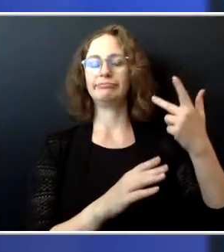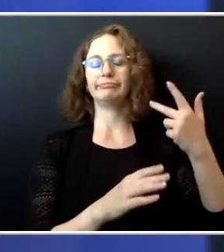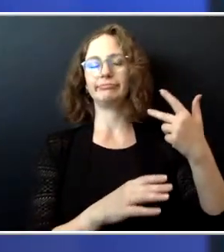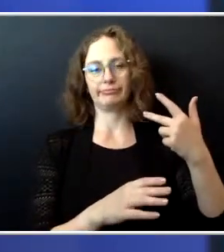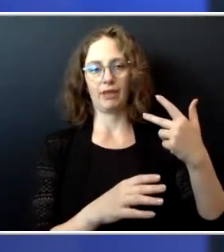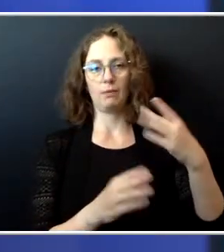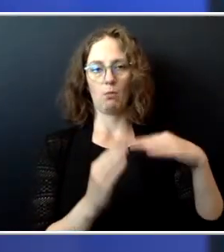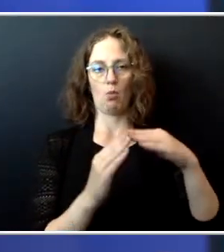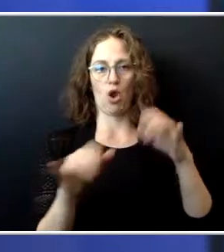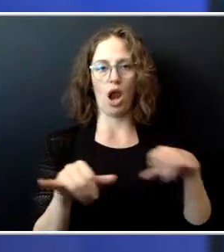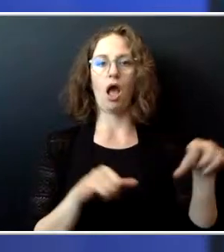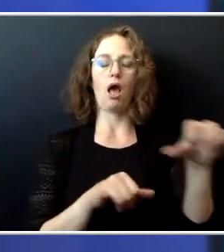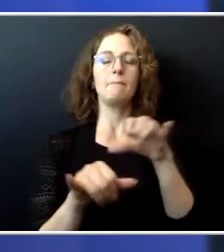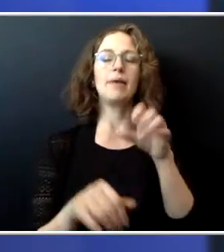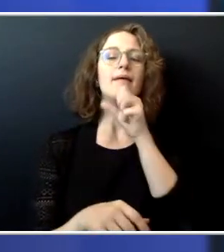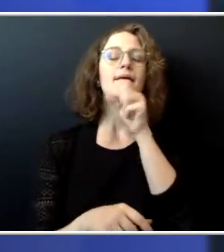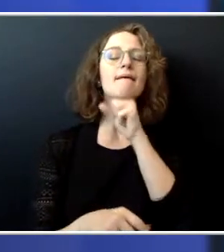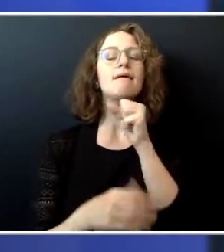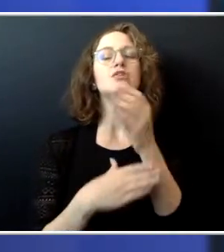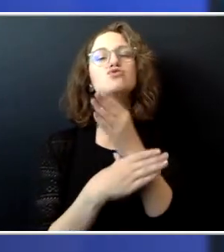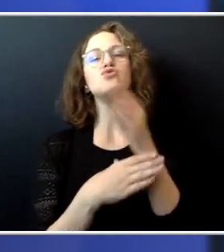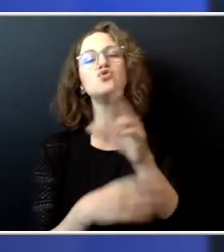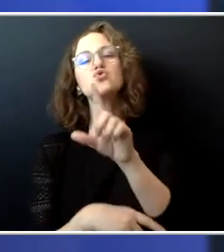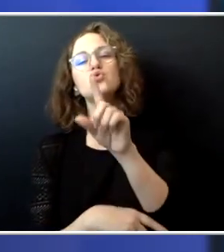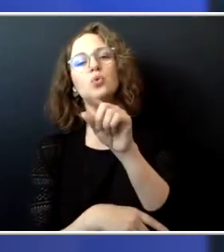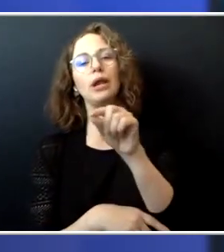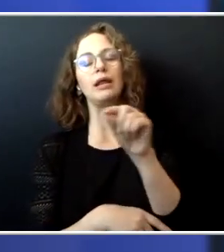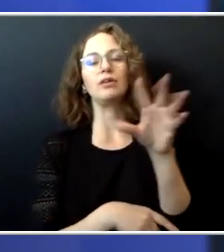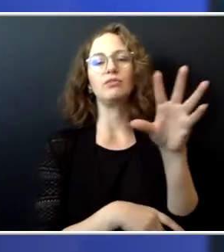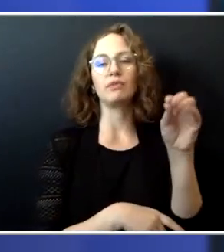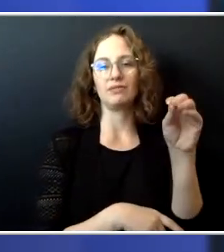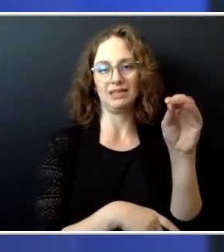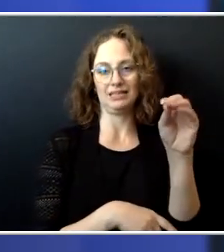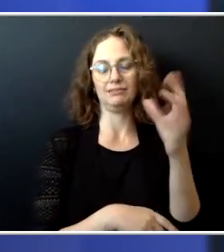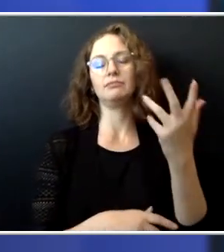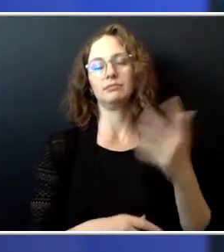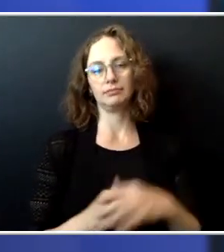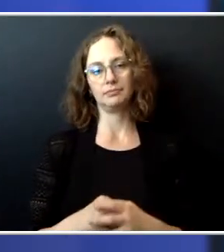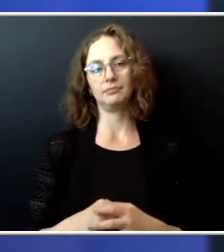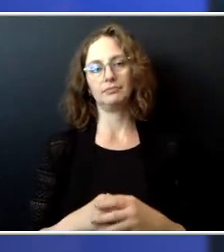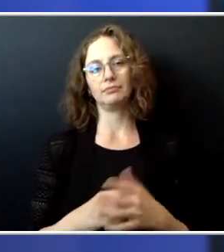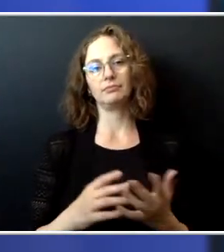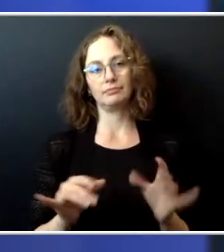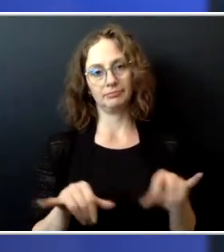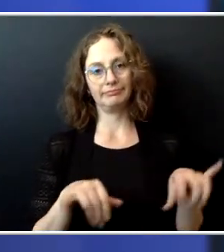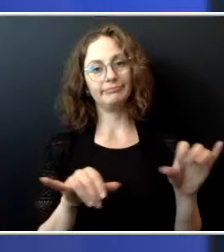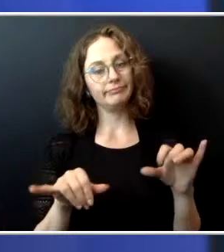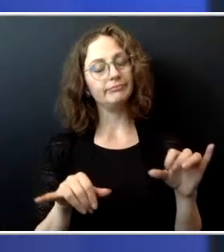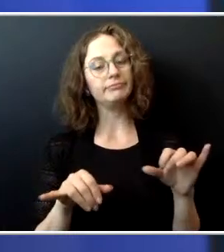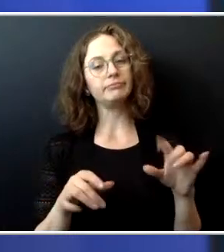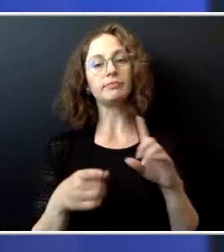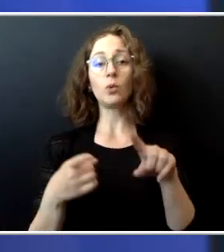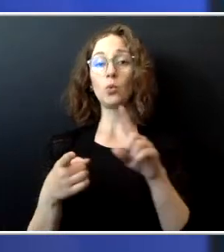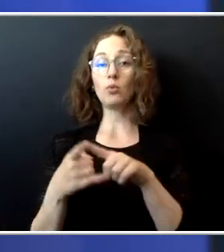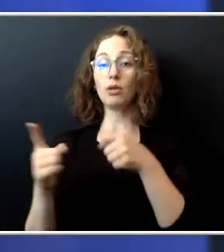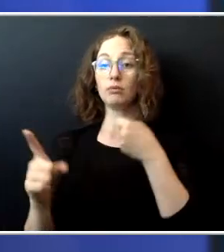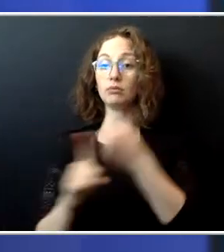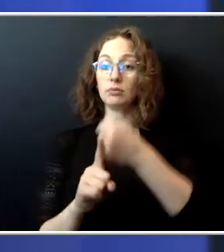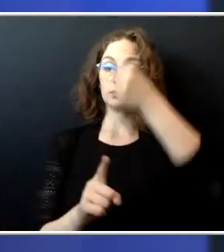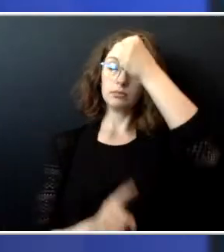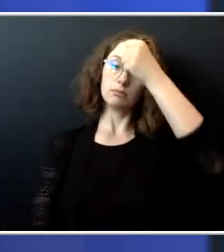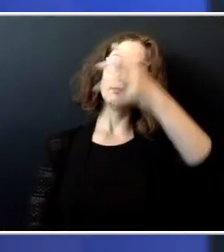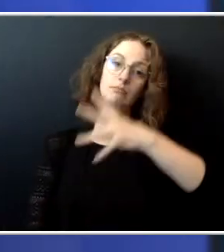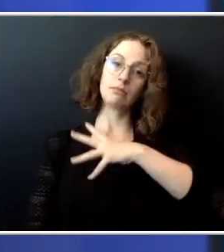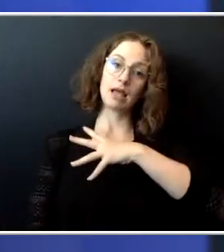50. So these are classic type. When it happened in men, that's when you think a little harder. Is